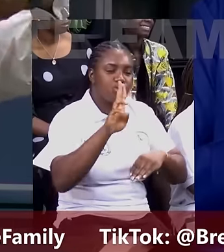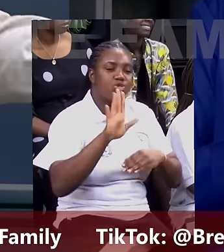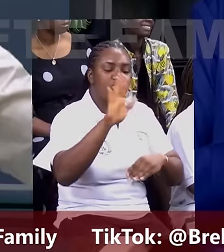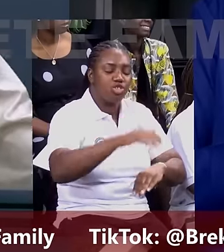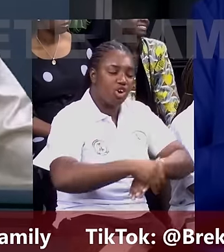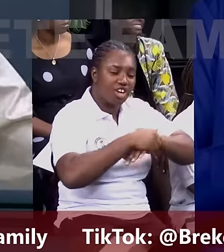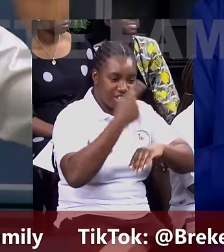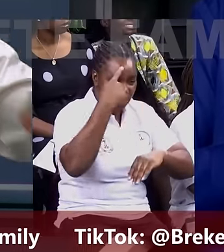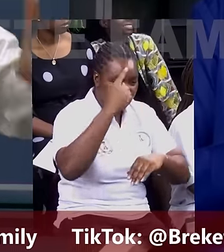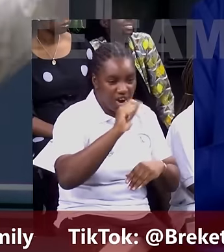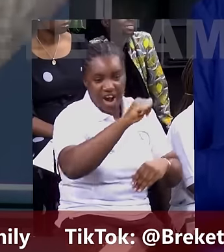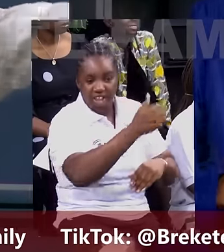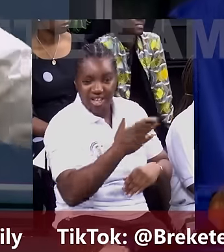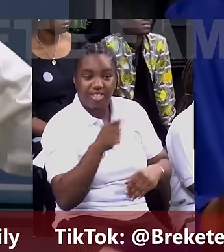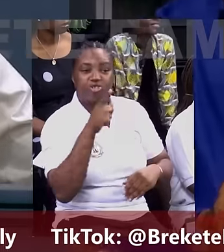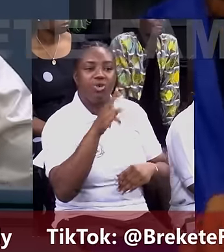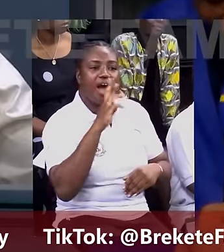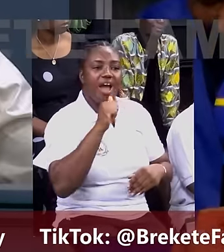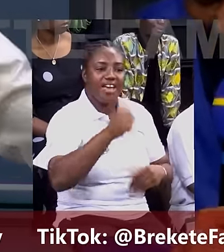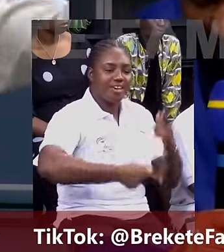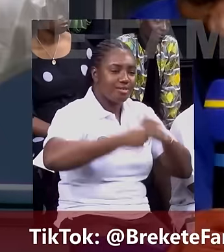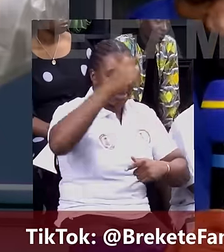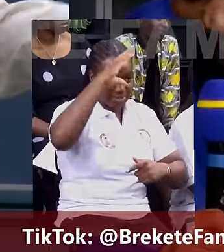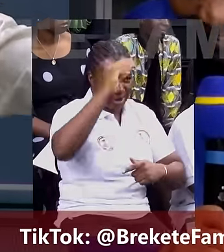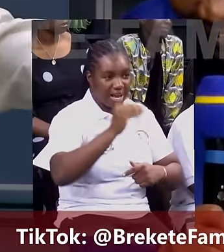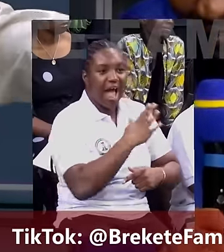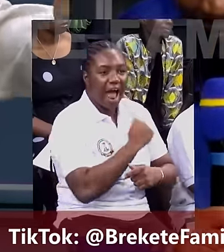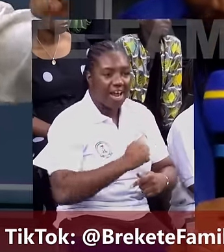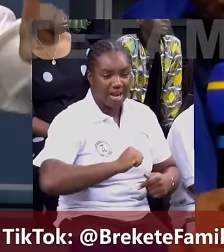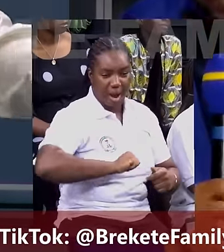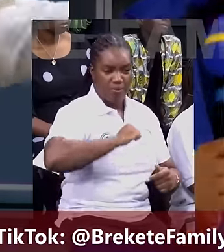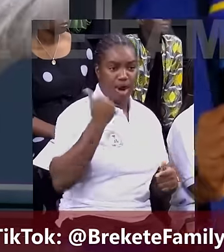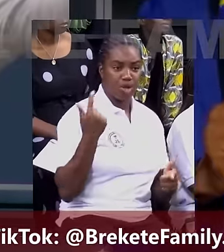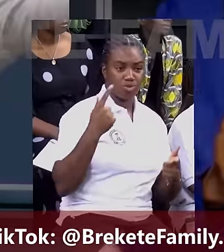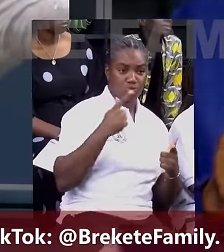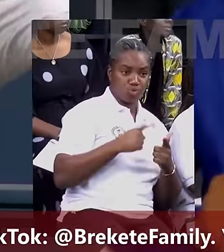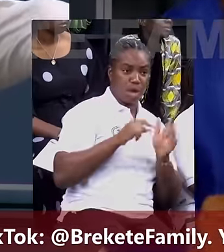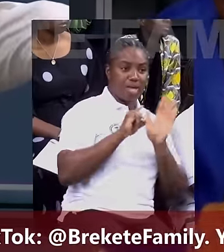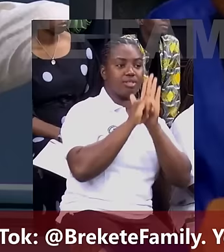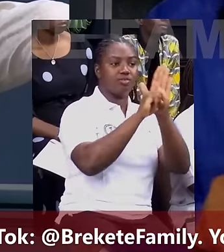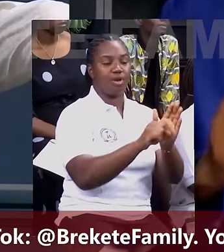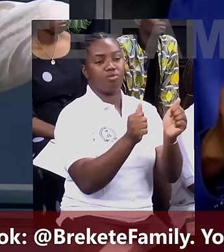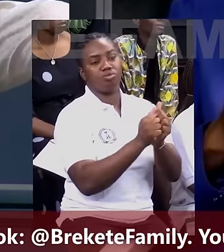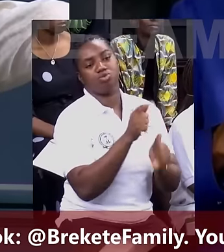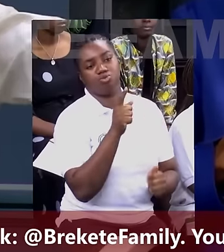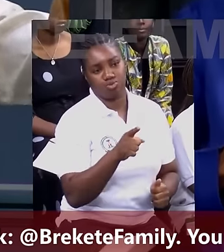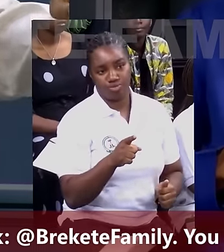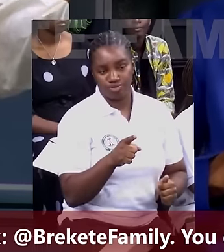for another thing. Okay. You are a great man. Thank you, sir. And I'm proud to be identified with you. Thank you.